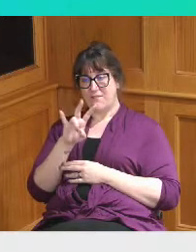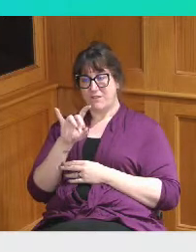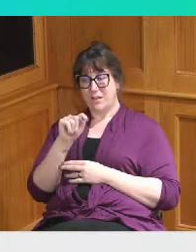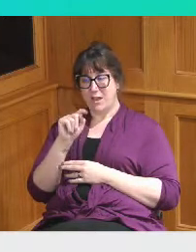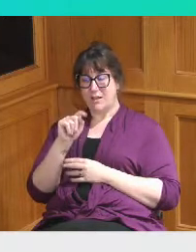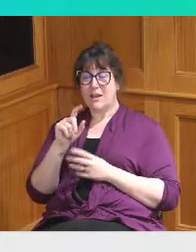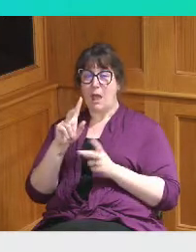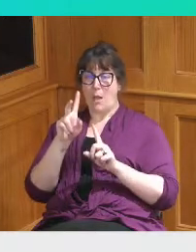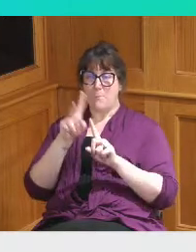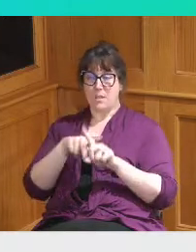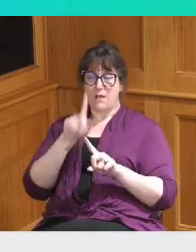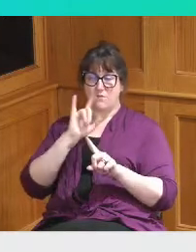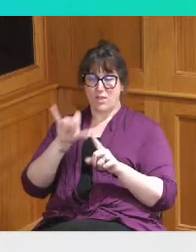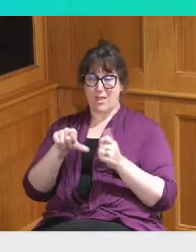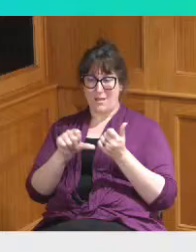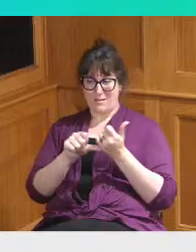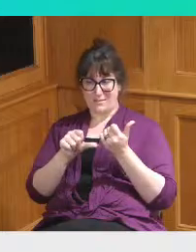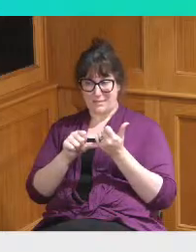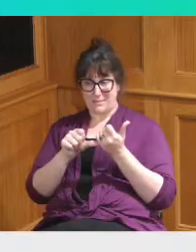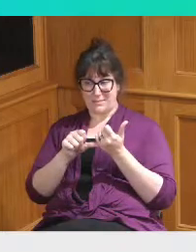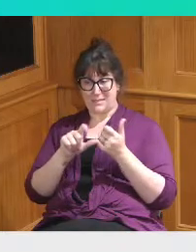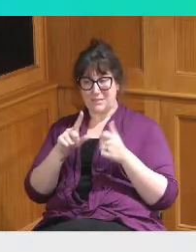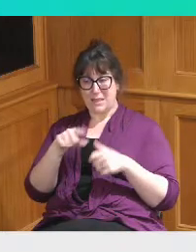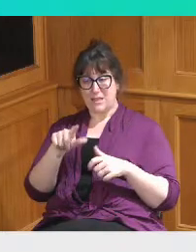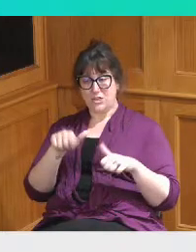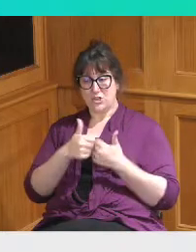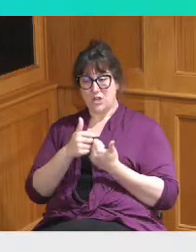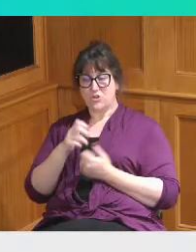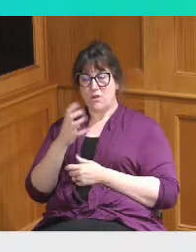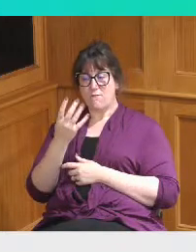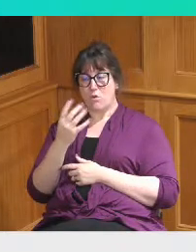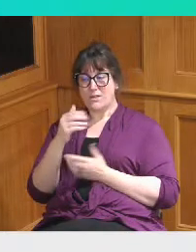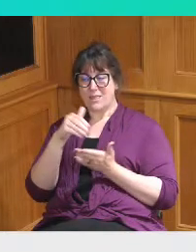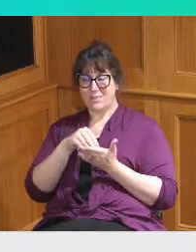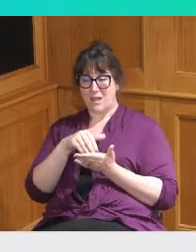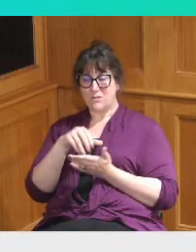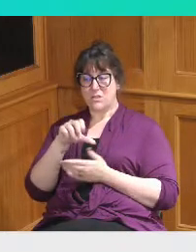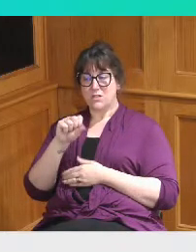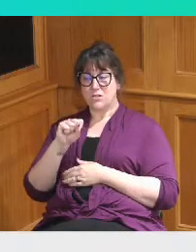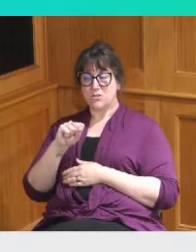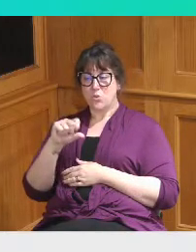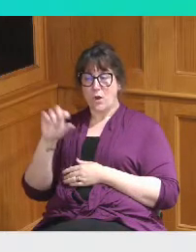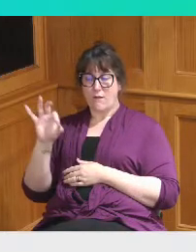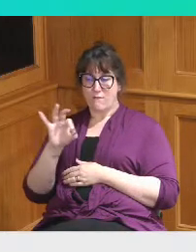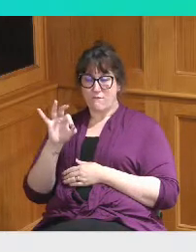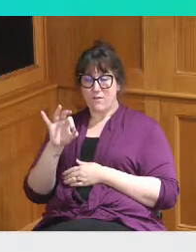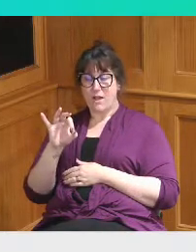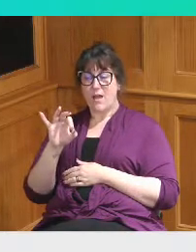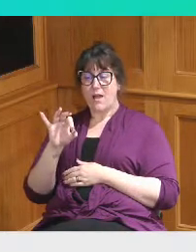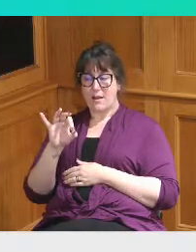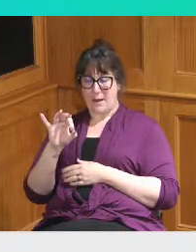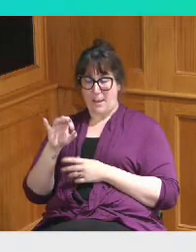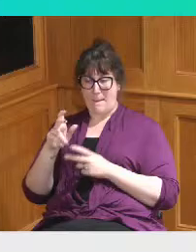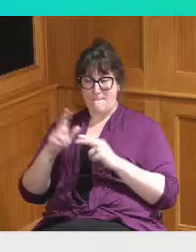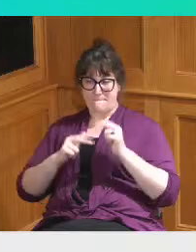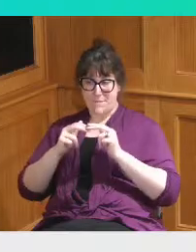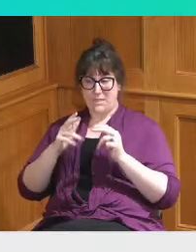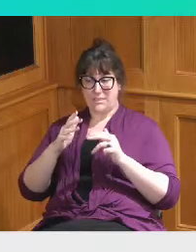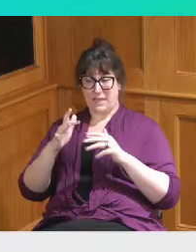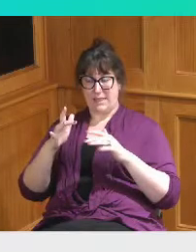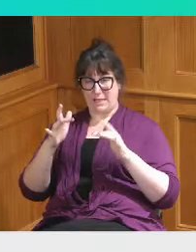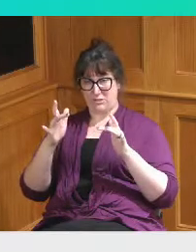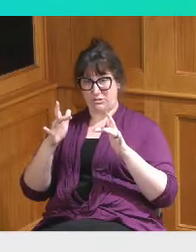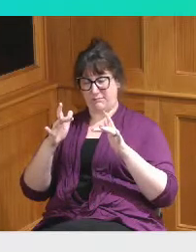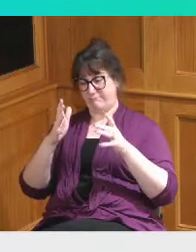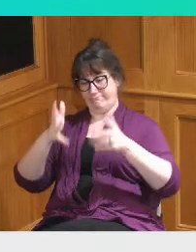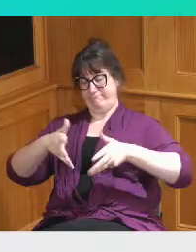program based on a challenge they have with a 14,000 square foot vacant building, which was a former Woolworths department store, then a furniture store, and